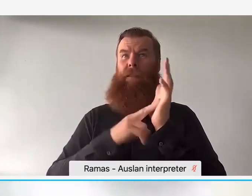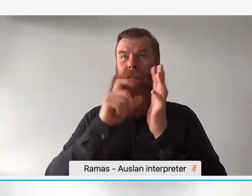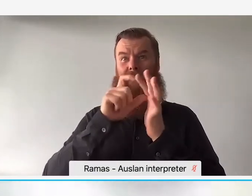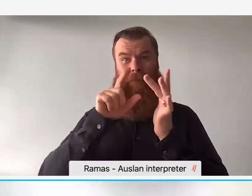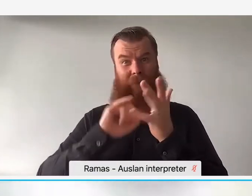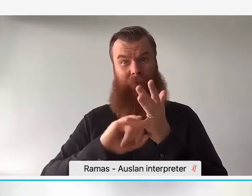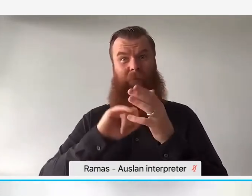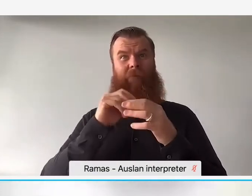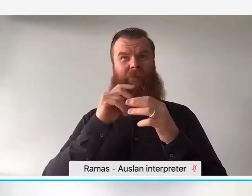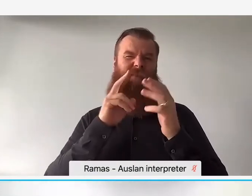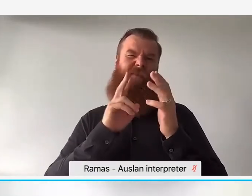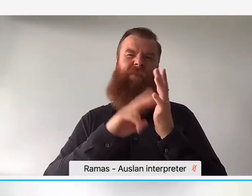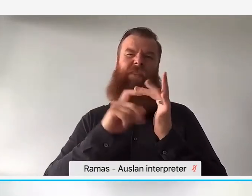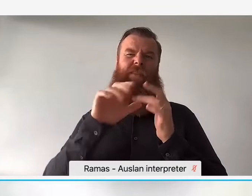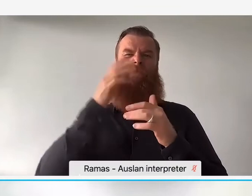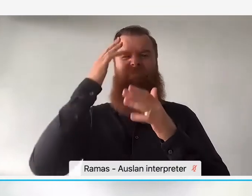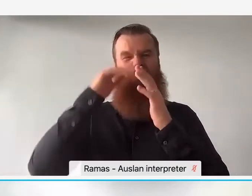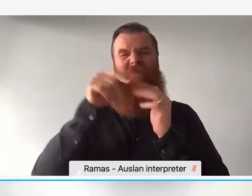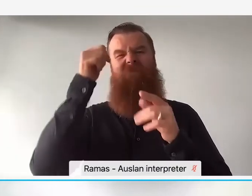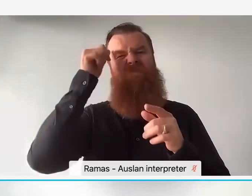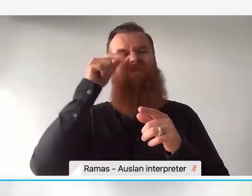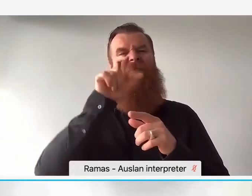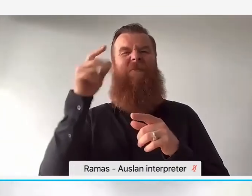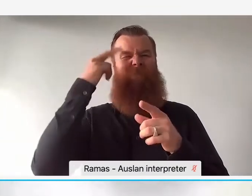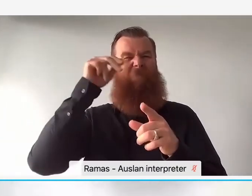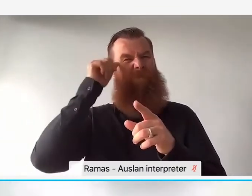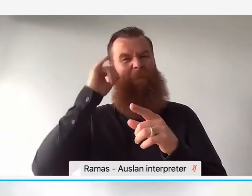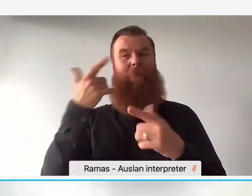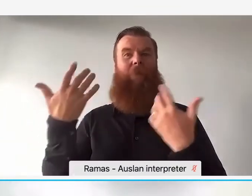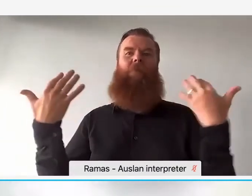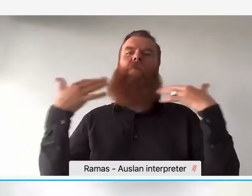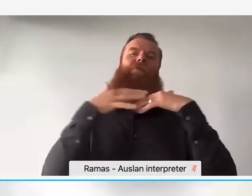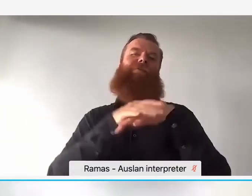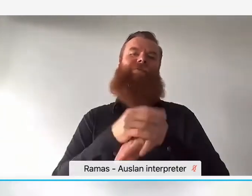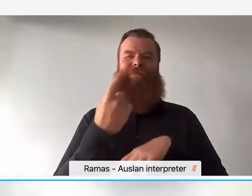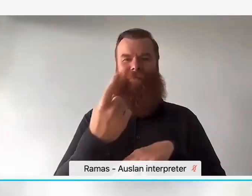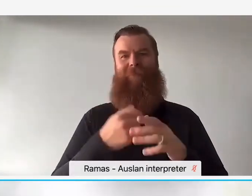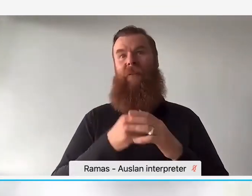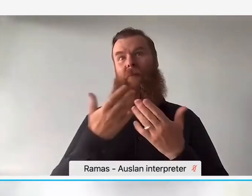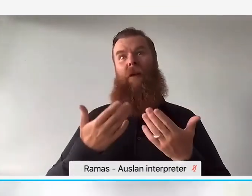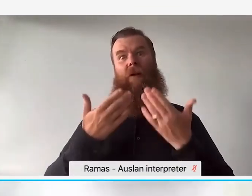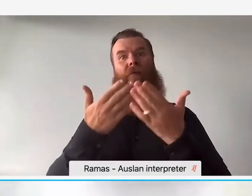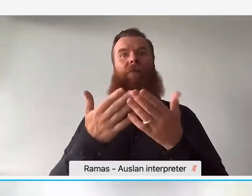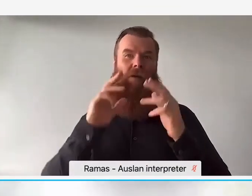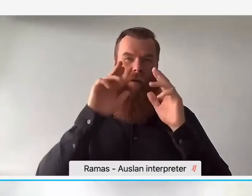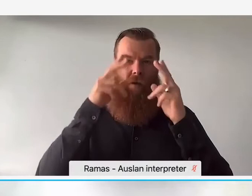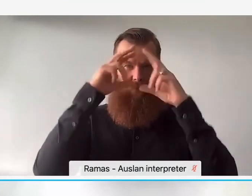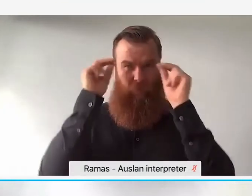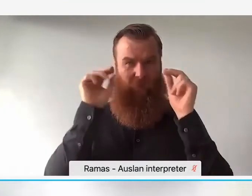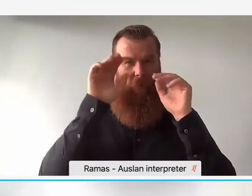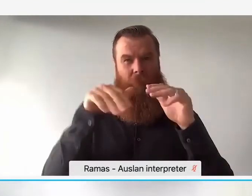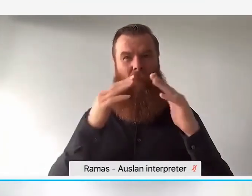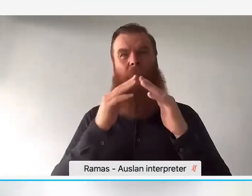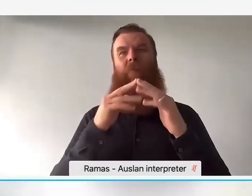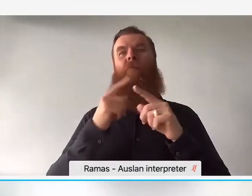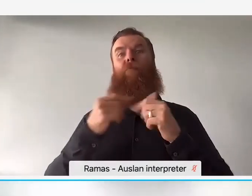well. We offer a combination of home nursing and assistance, retirement living communities, as